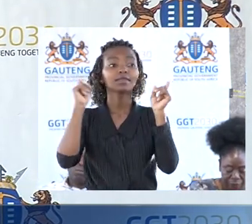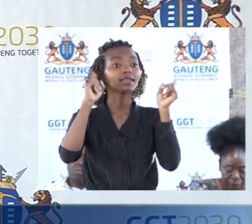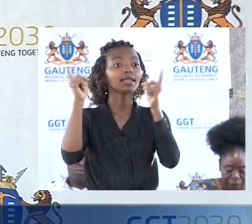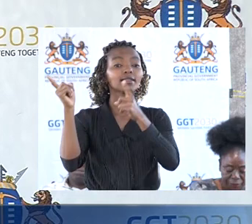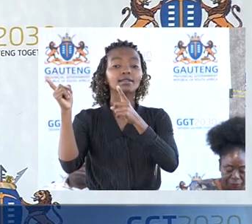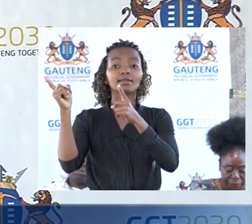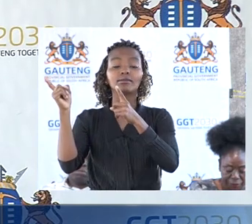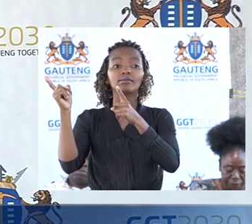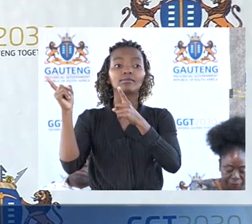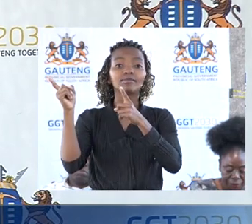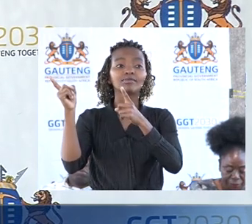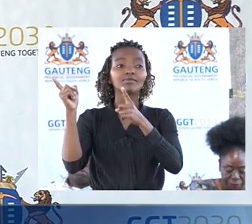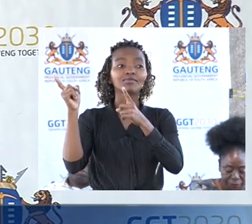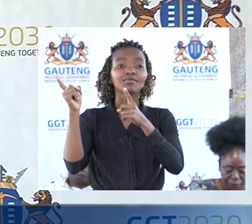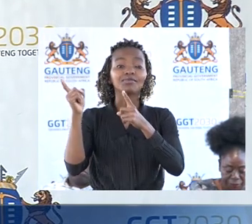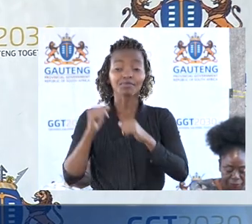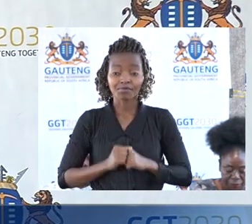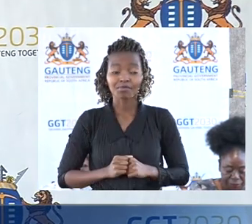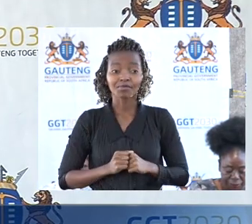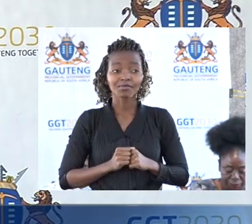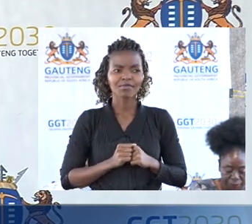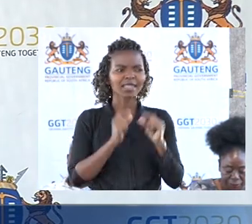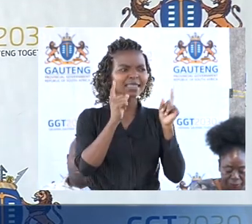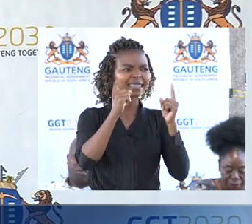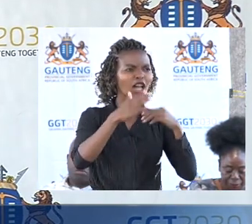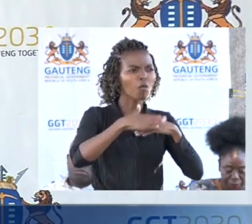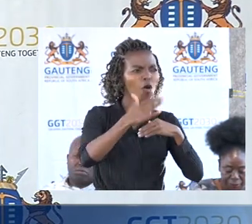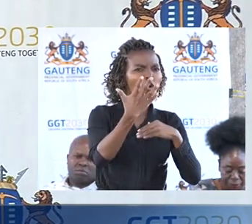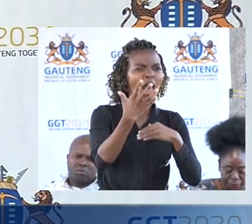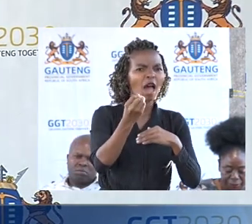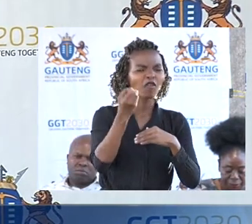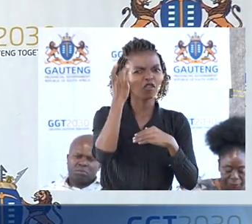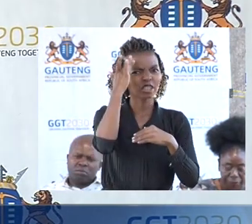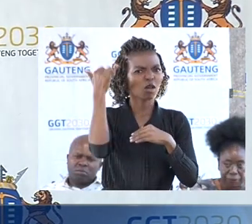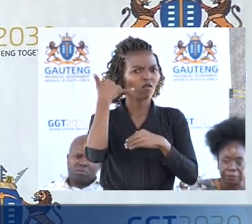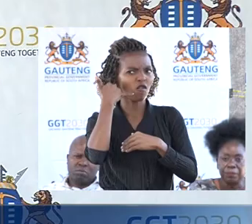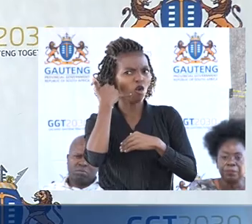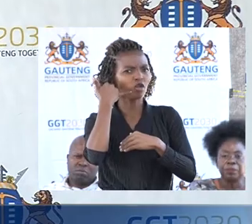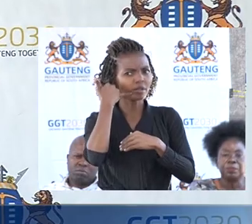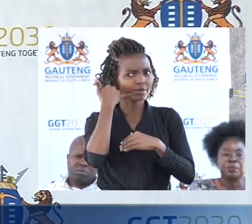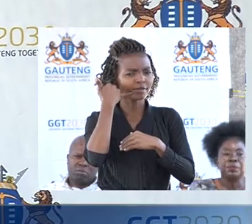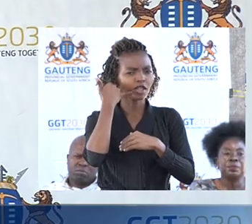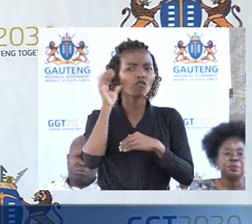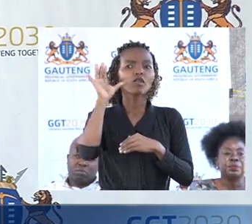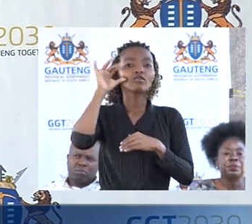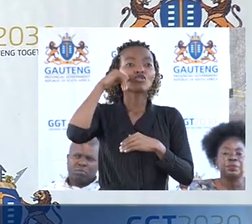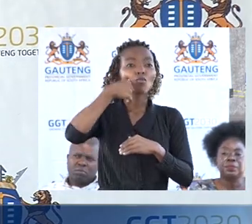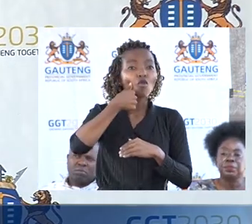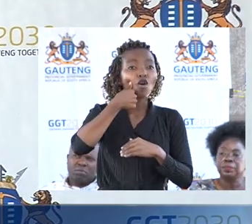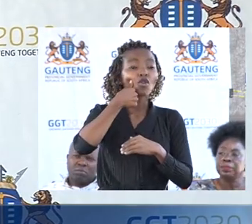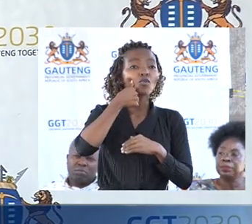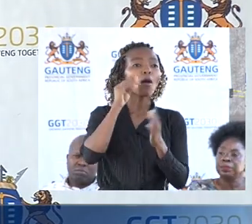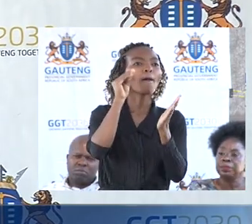Teachers, especially those that have smartphones, from tomorrow we're installing